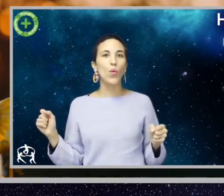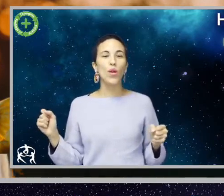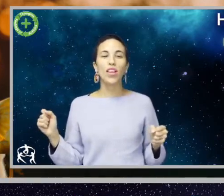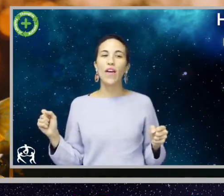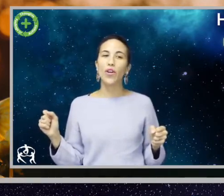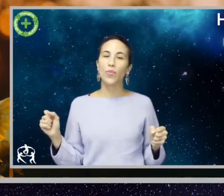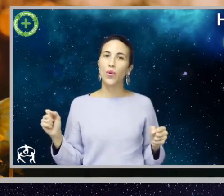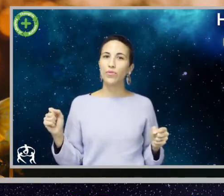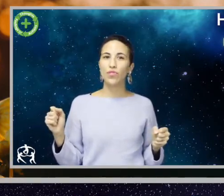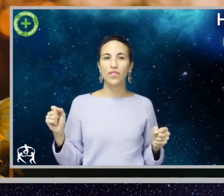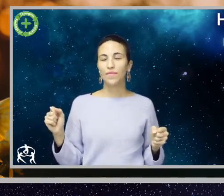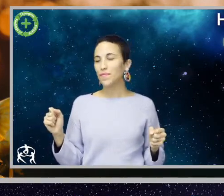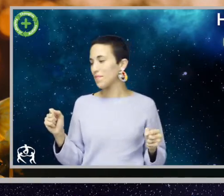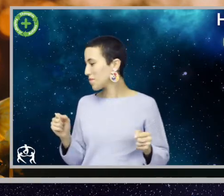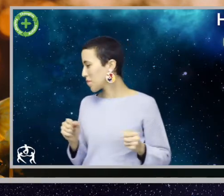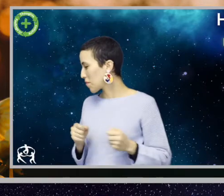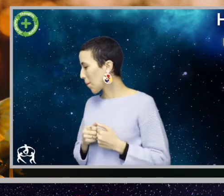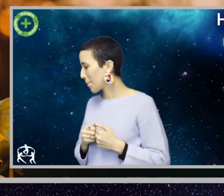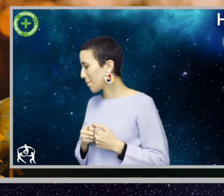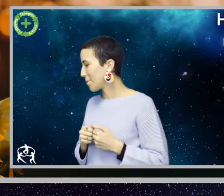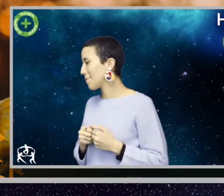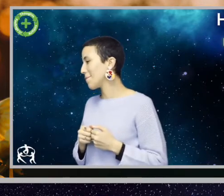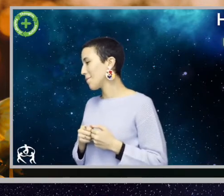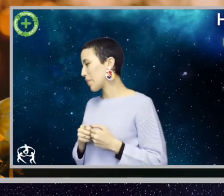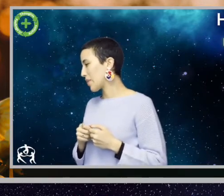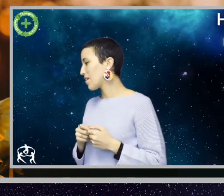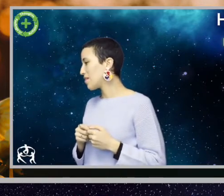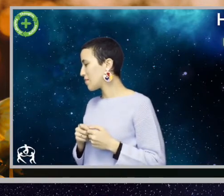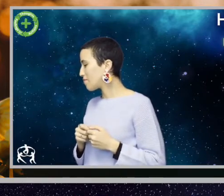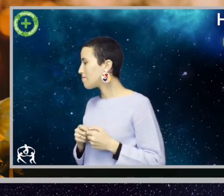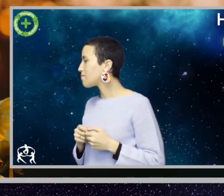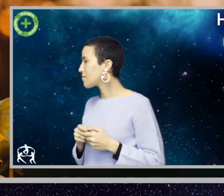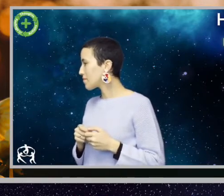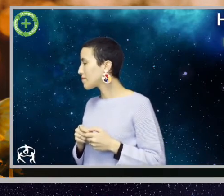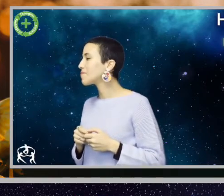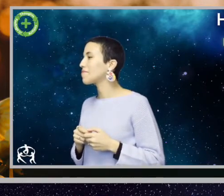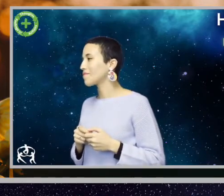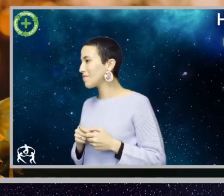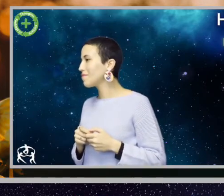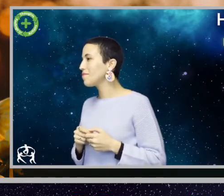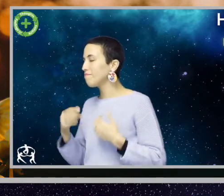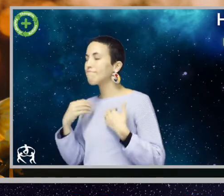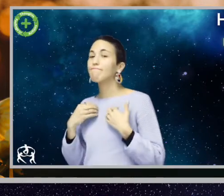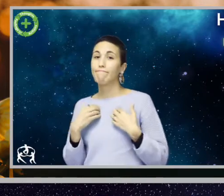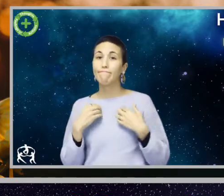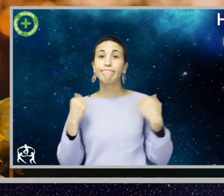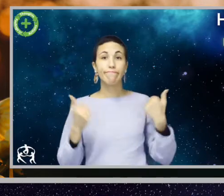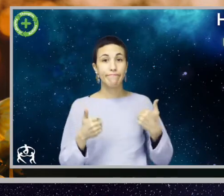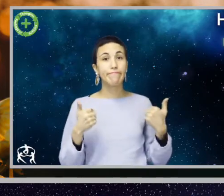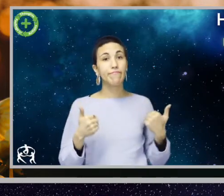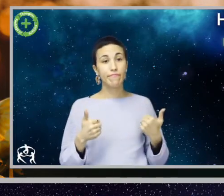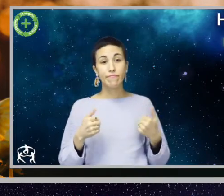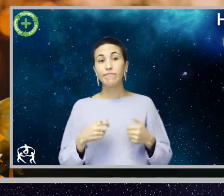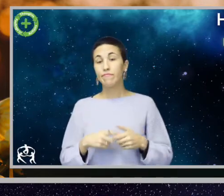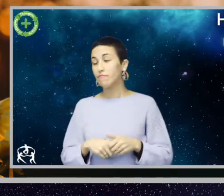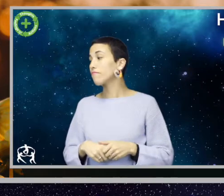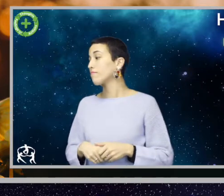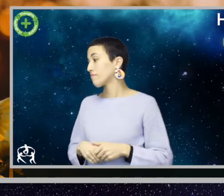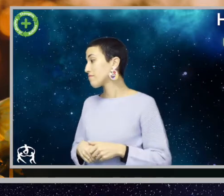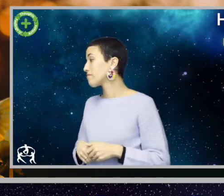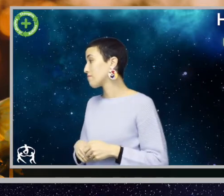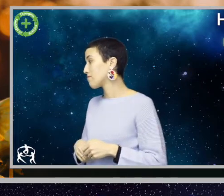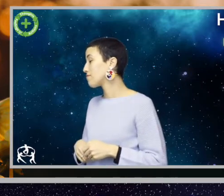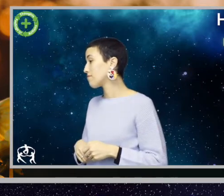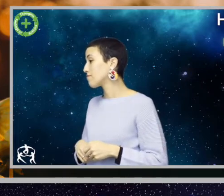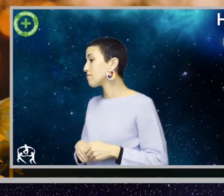You put yourself in someone else's shoes. And if someone puts them in my shoes, they understand me better. That's what that means.